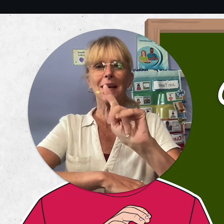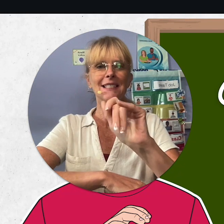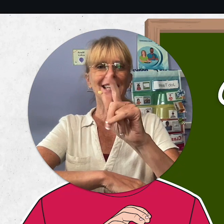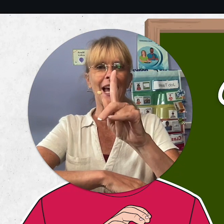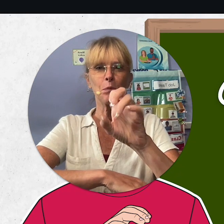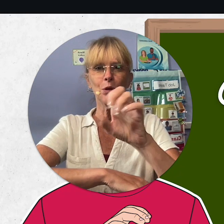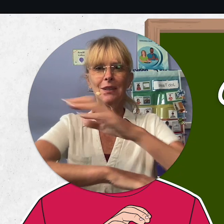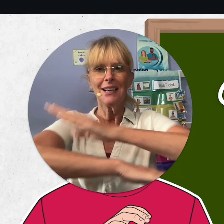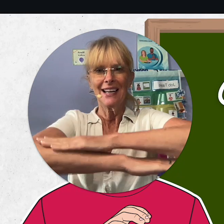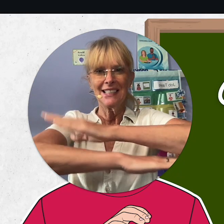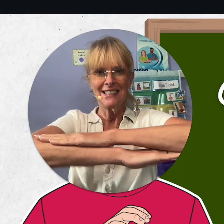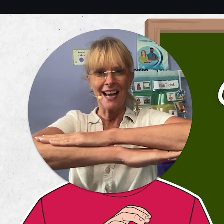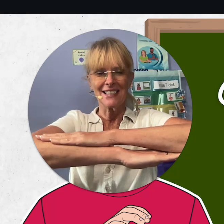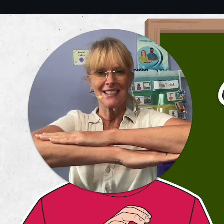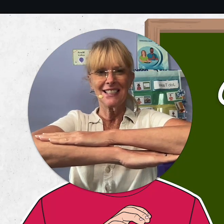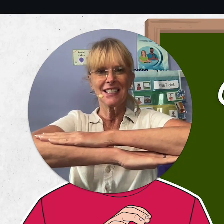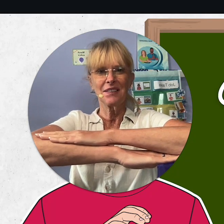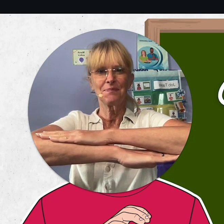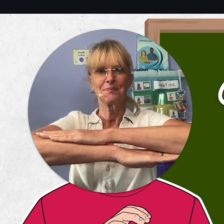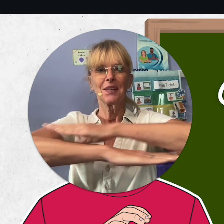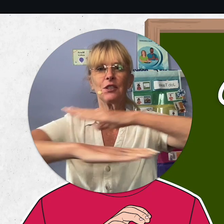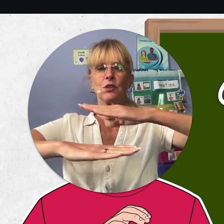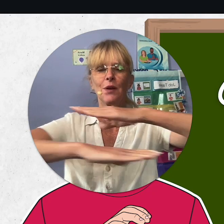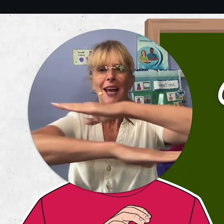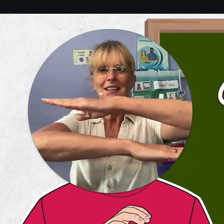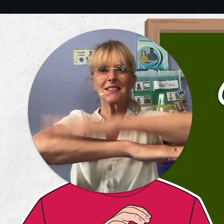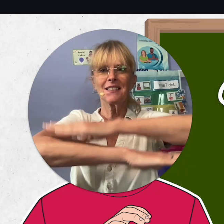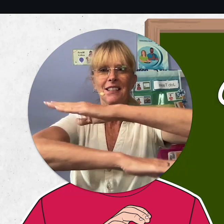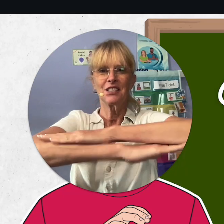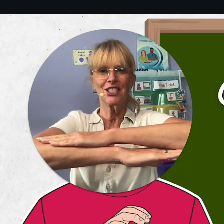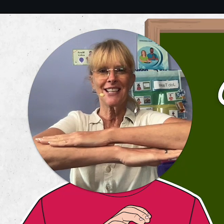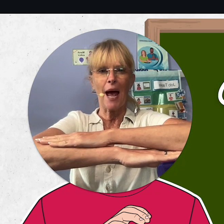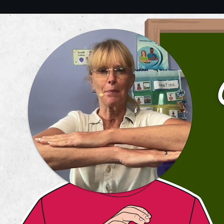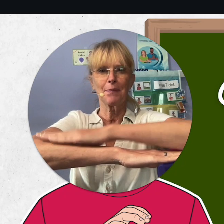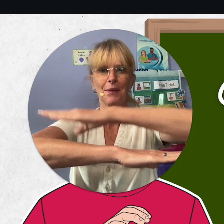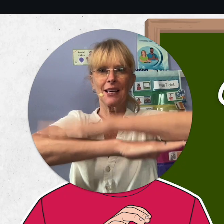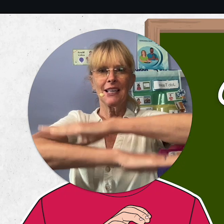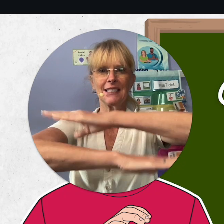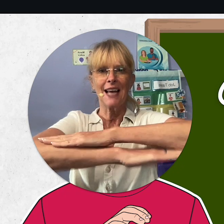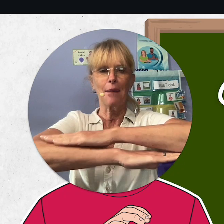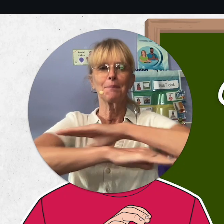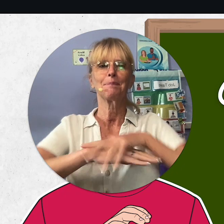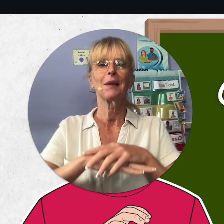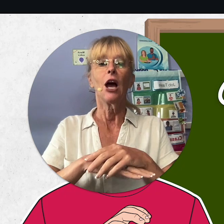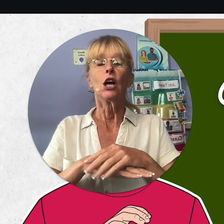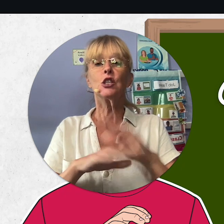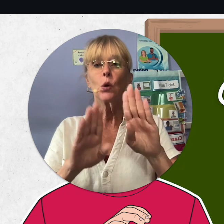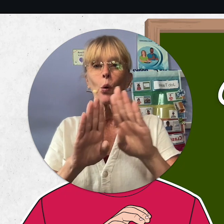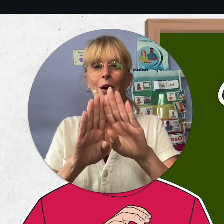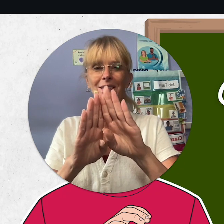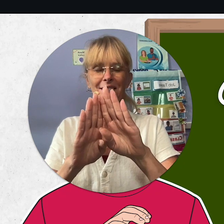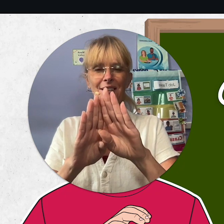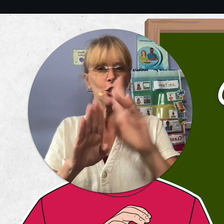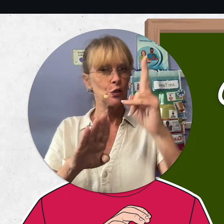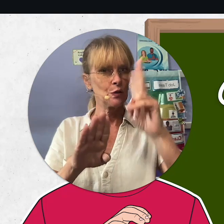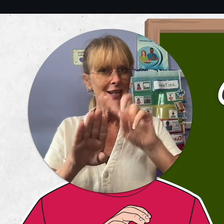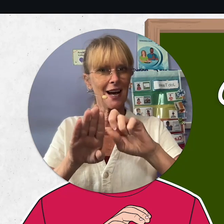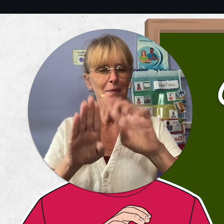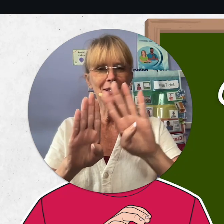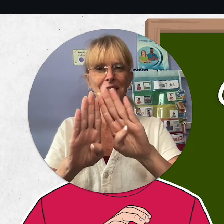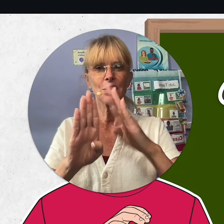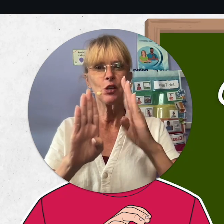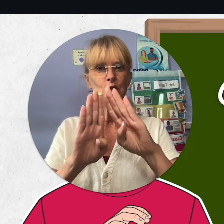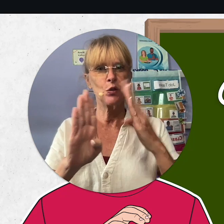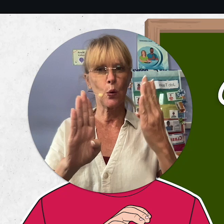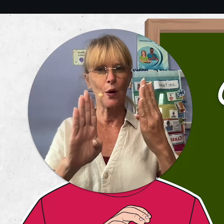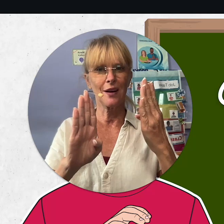Same as table, desk. 2 hands, just tap, tap. Door. 2